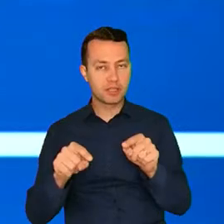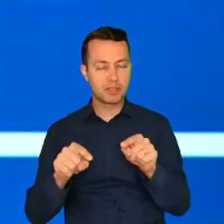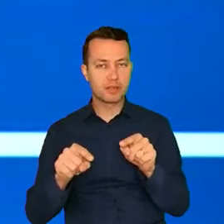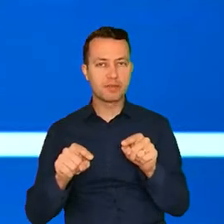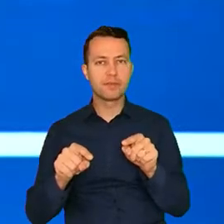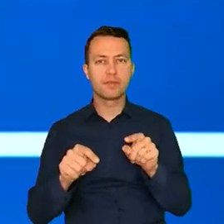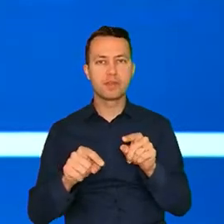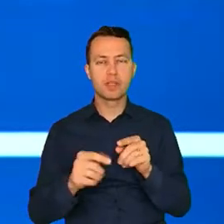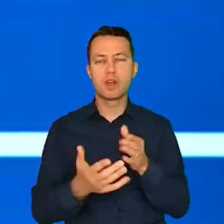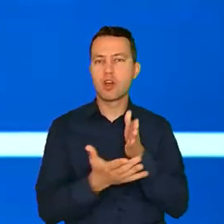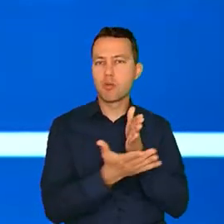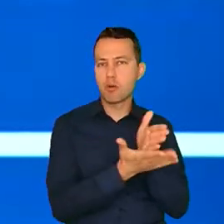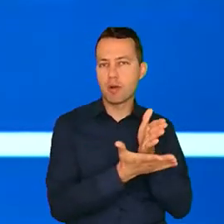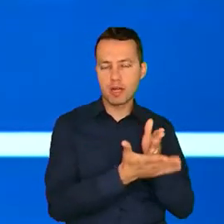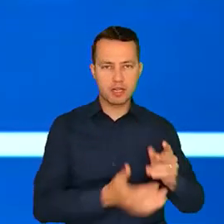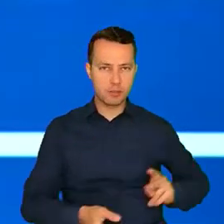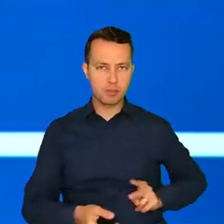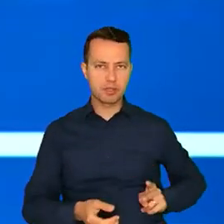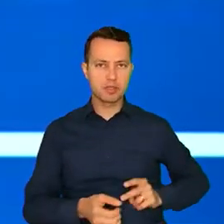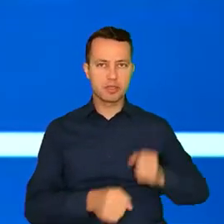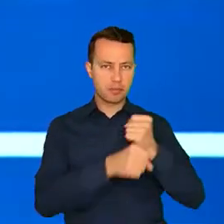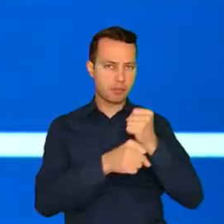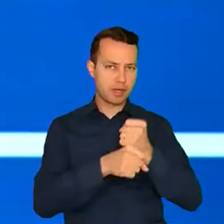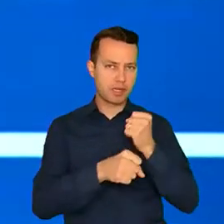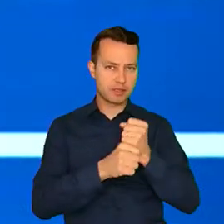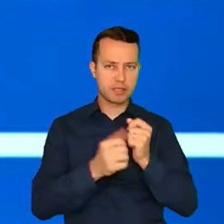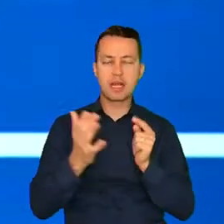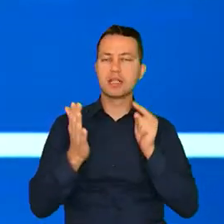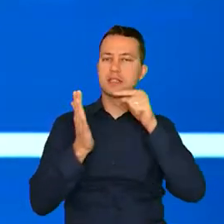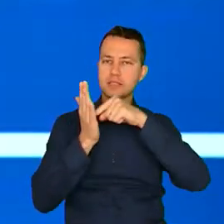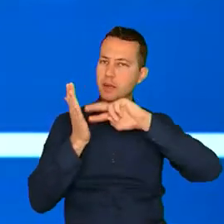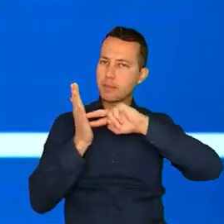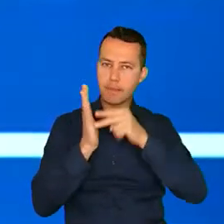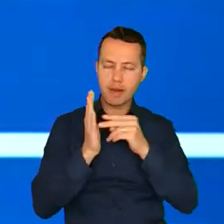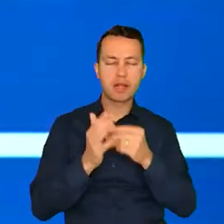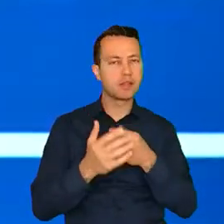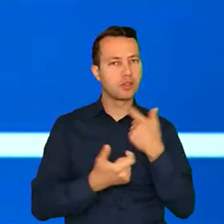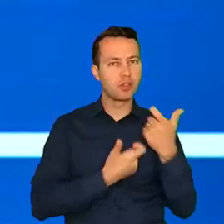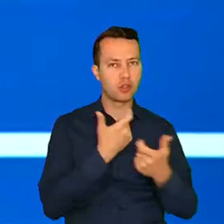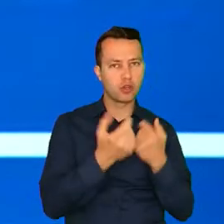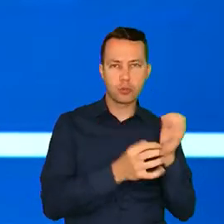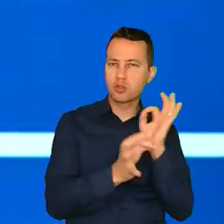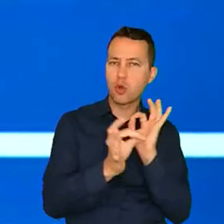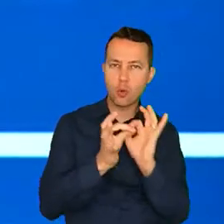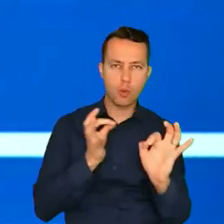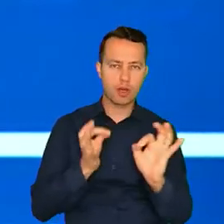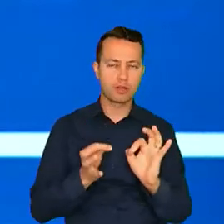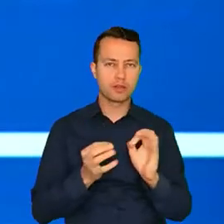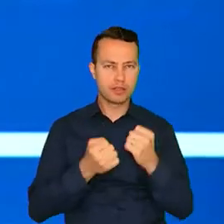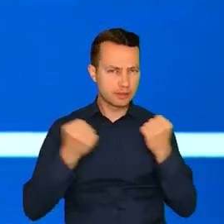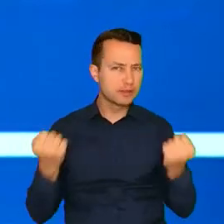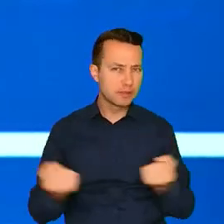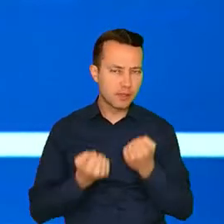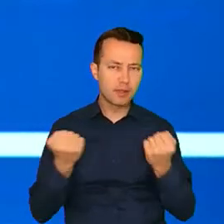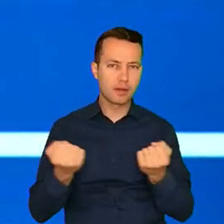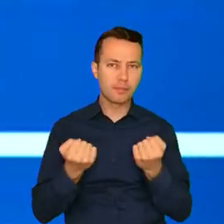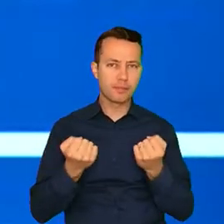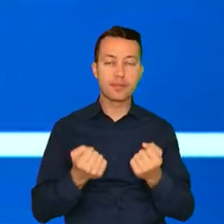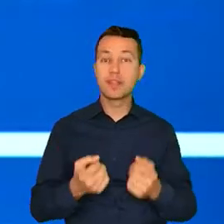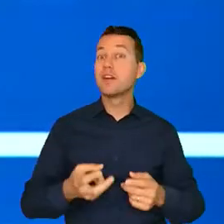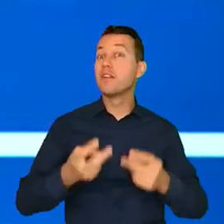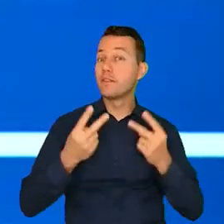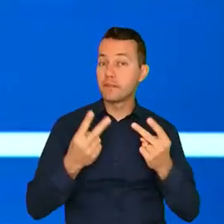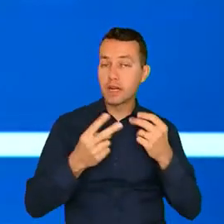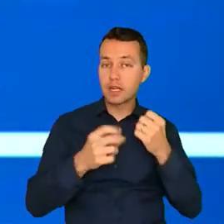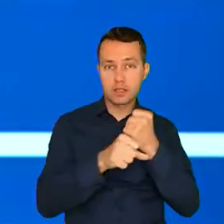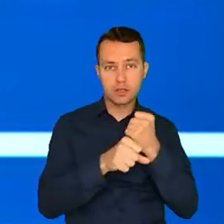in supporting the ministers in the works on this directive. I need to stress it